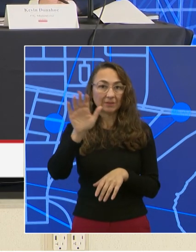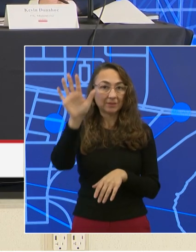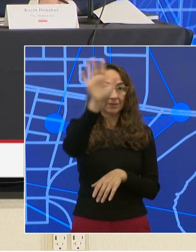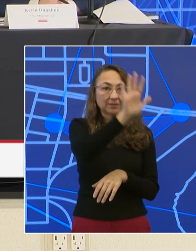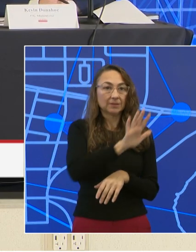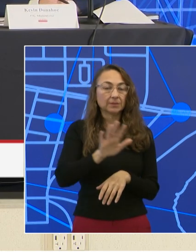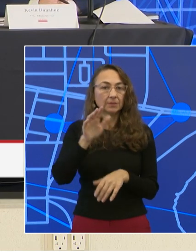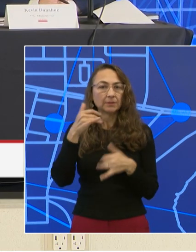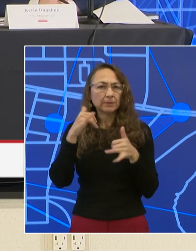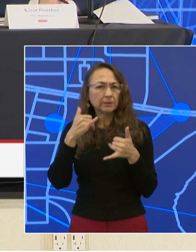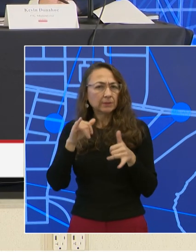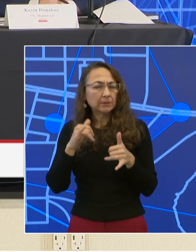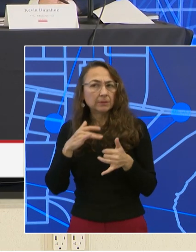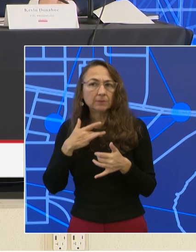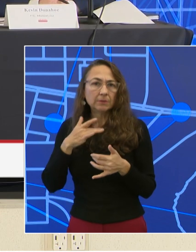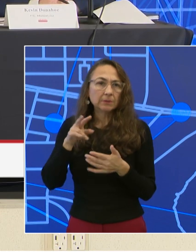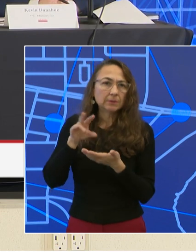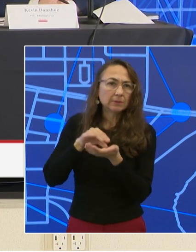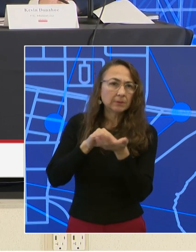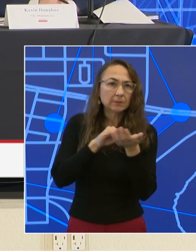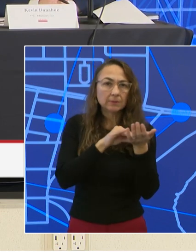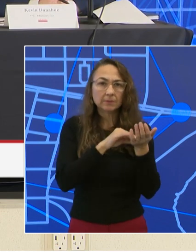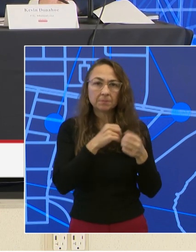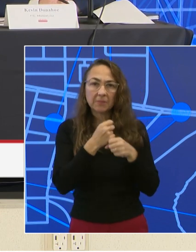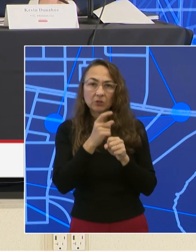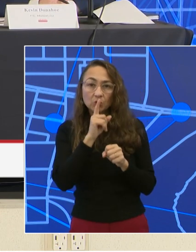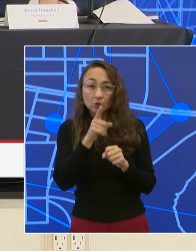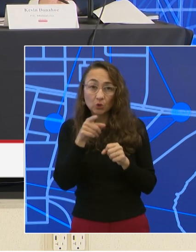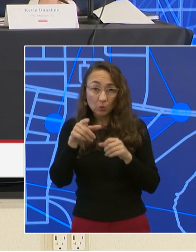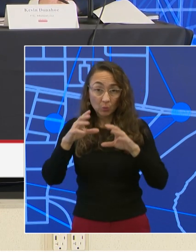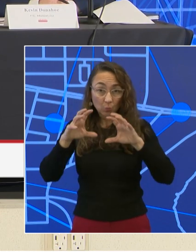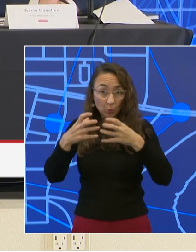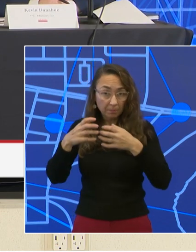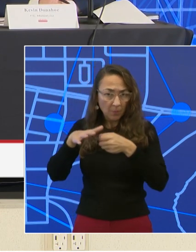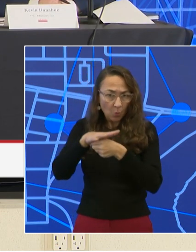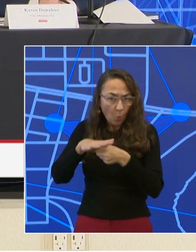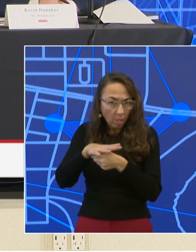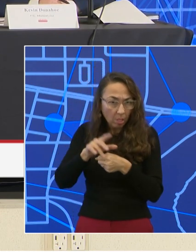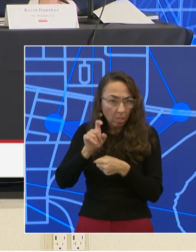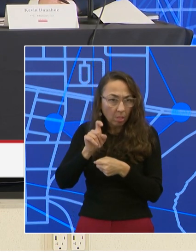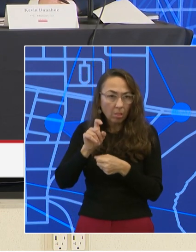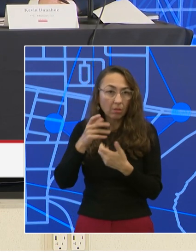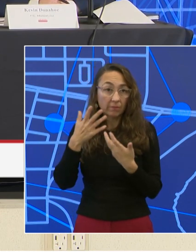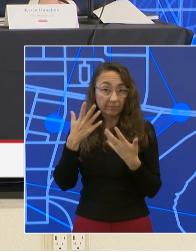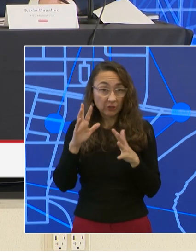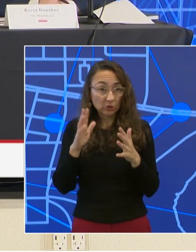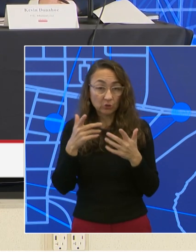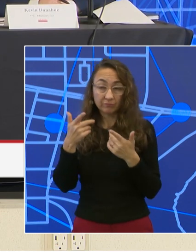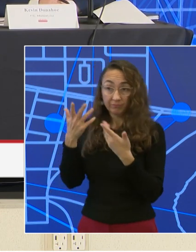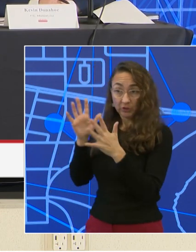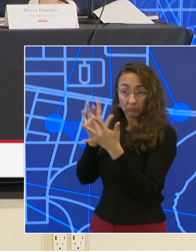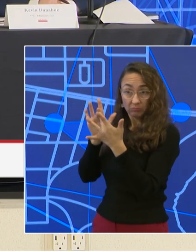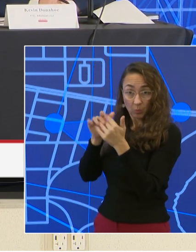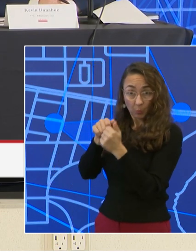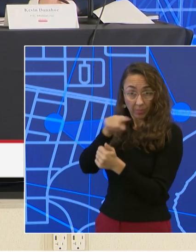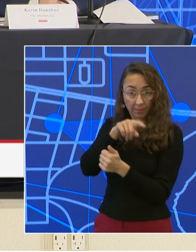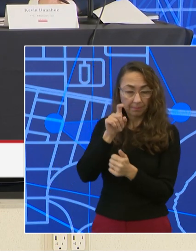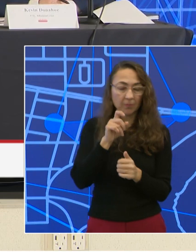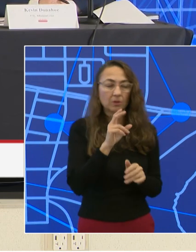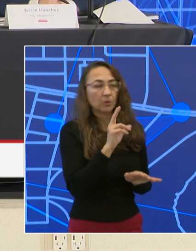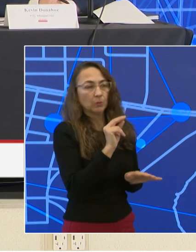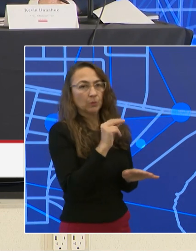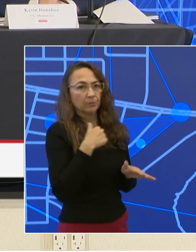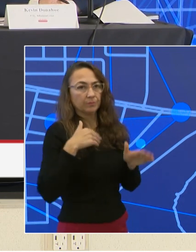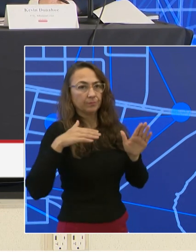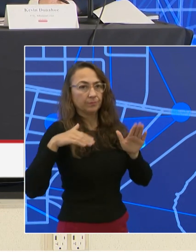we determine that that group is locally here. Any interactions? Not at this moment. Not at this moment. One more for Can I the just mayor? add one other